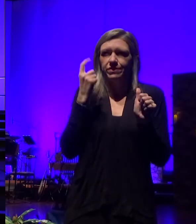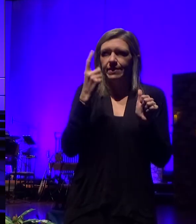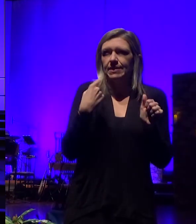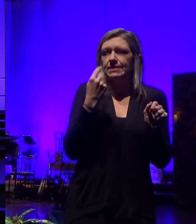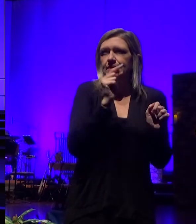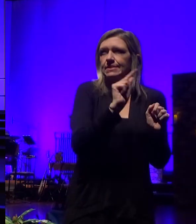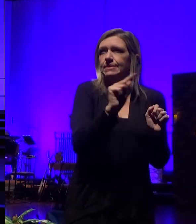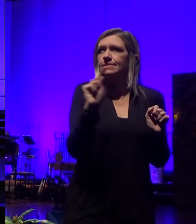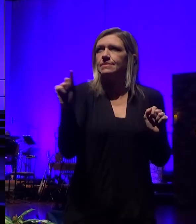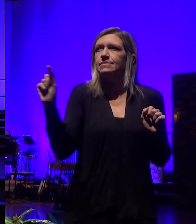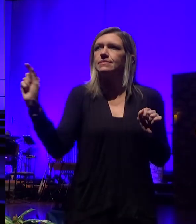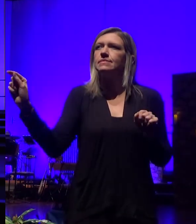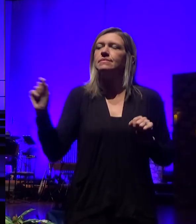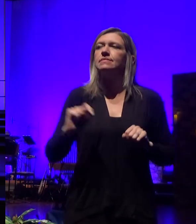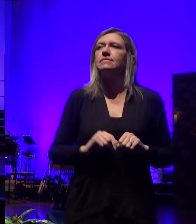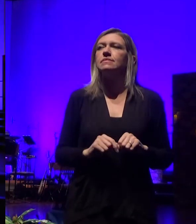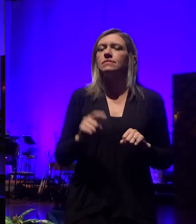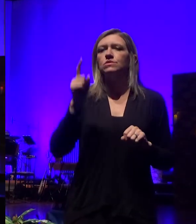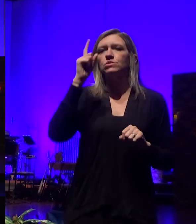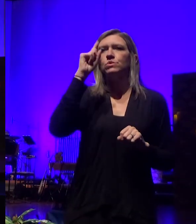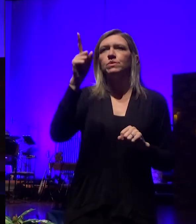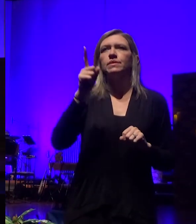each face.